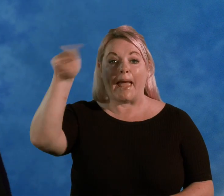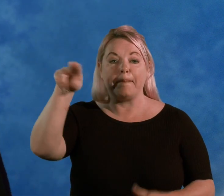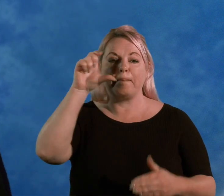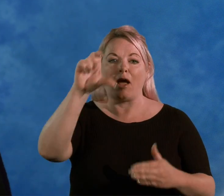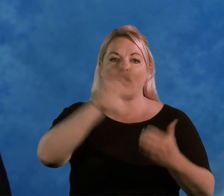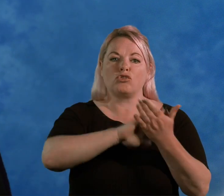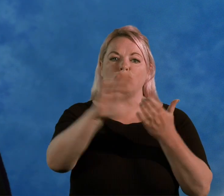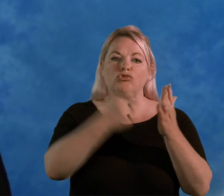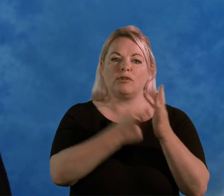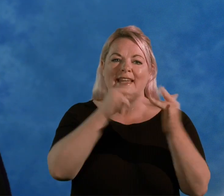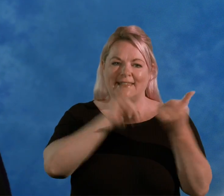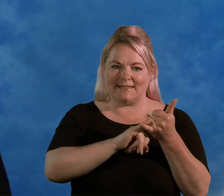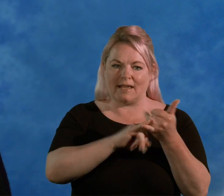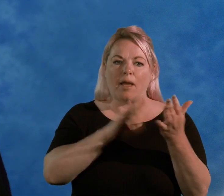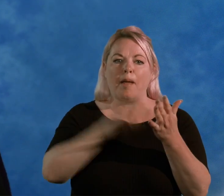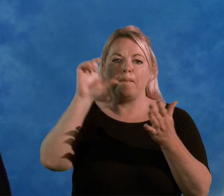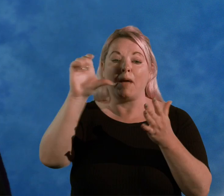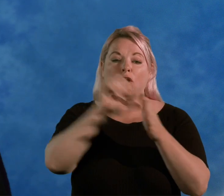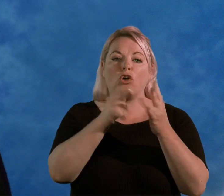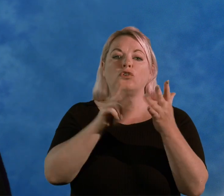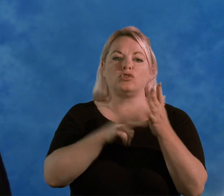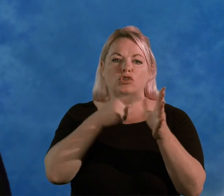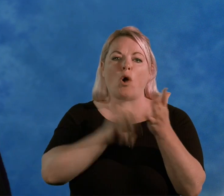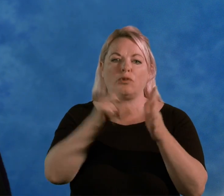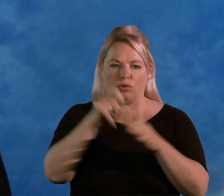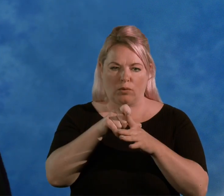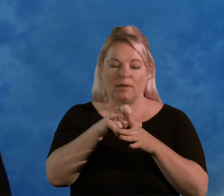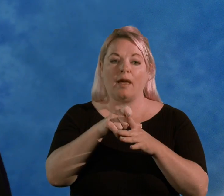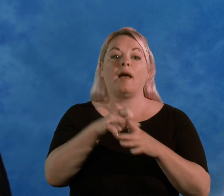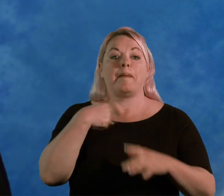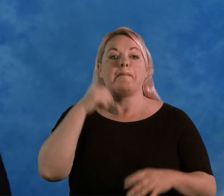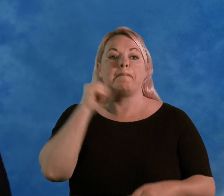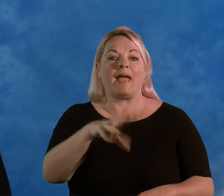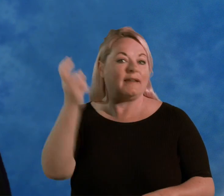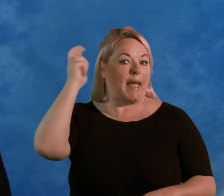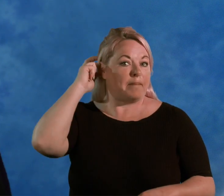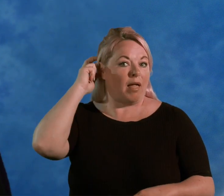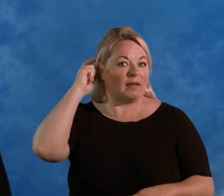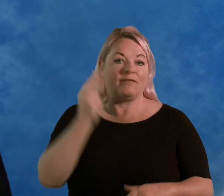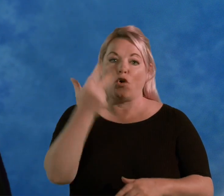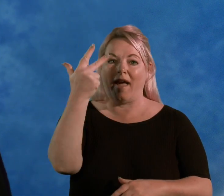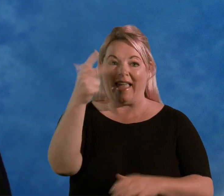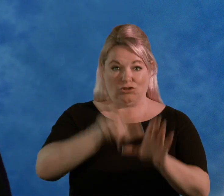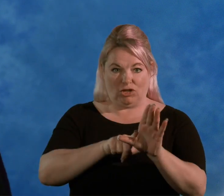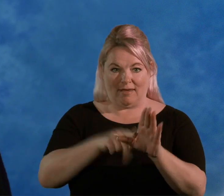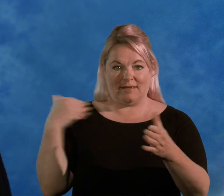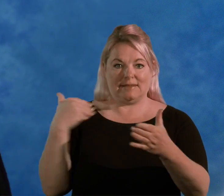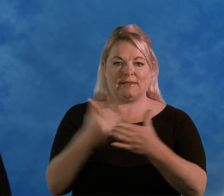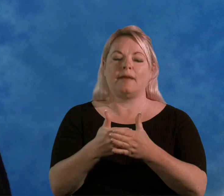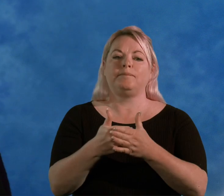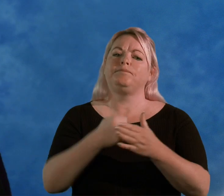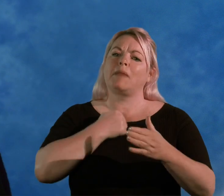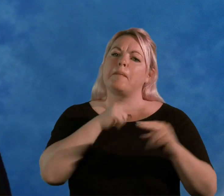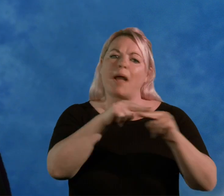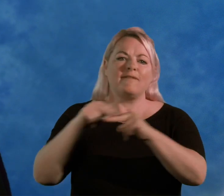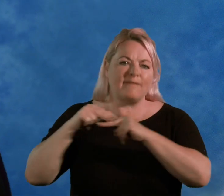My name is Chris MacDonald, and I have had my cochlear implant now for 8 years. A bit about